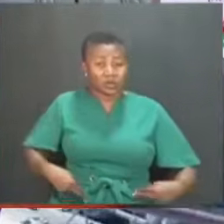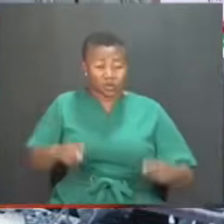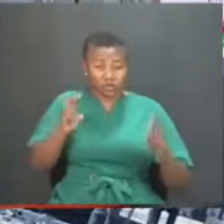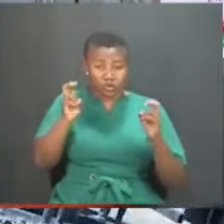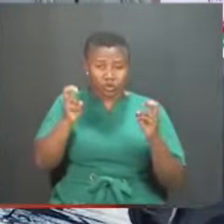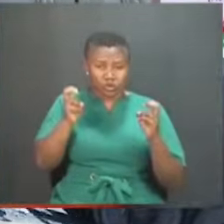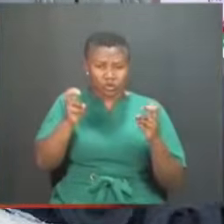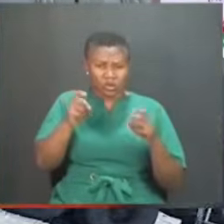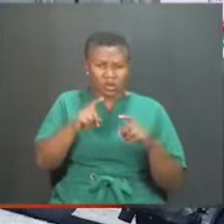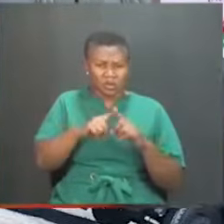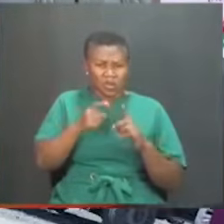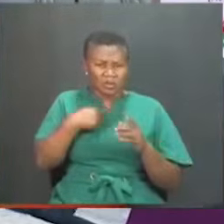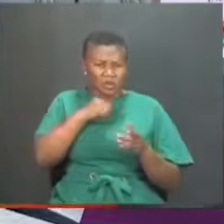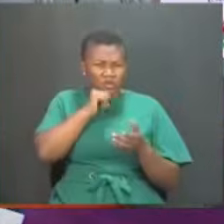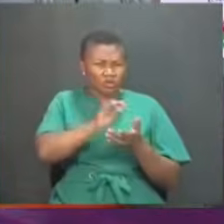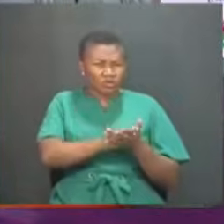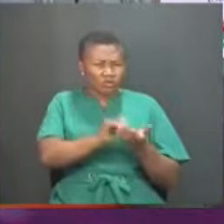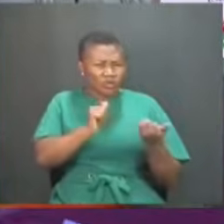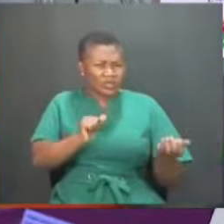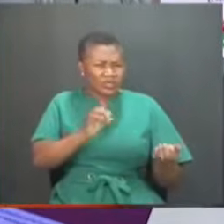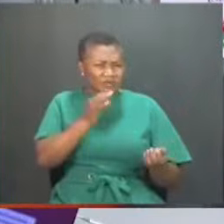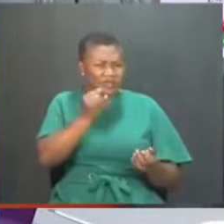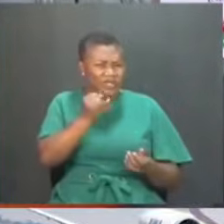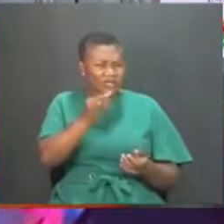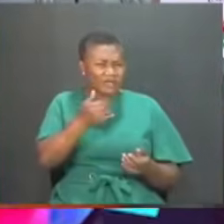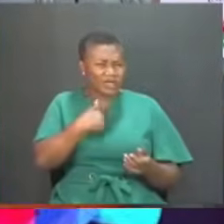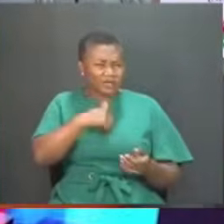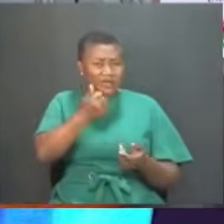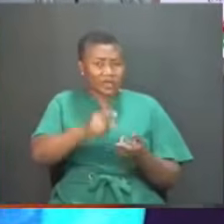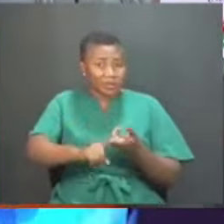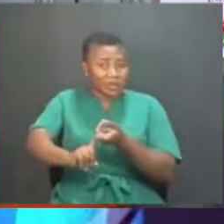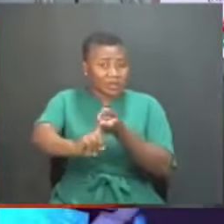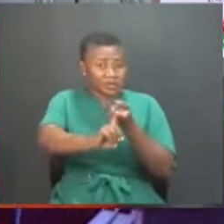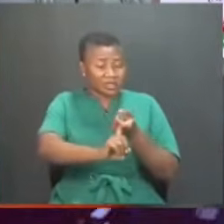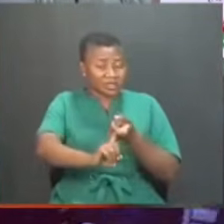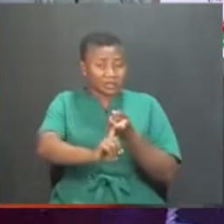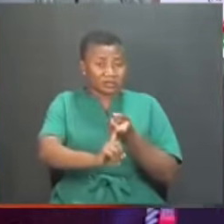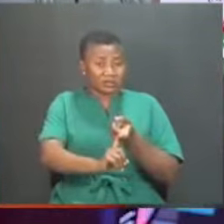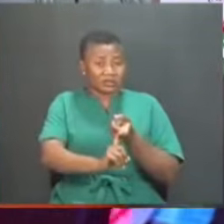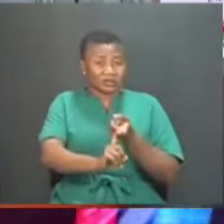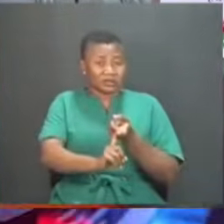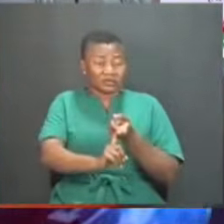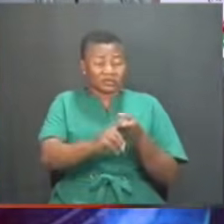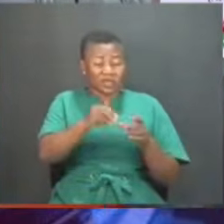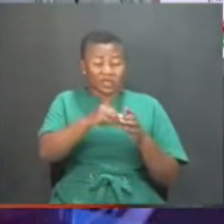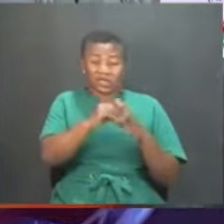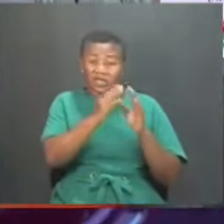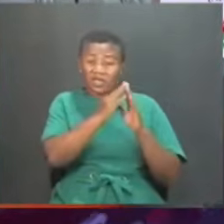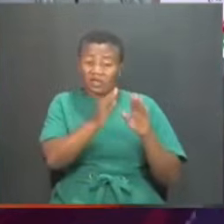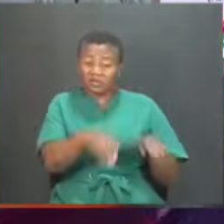they have some sort of partnership with them. Mr. Speaker, again, in the House, when it gets to even budget,